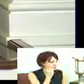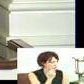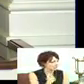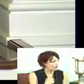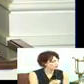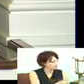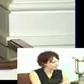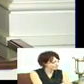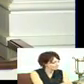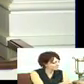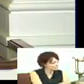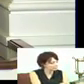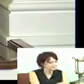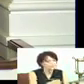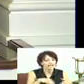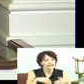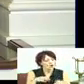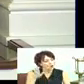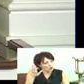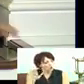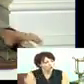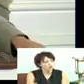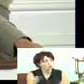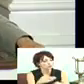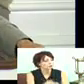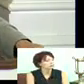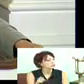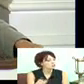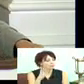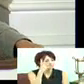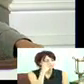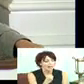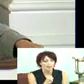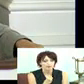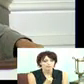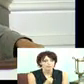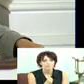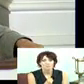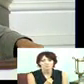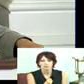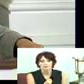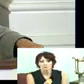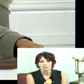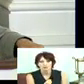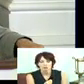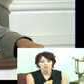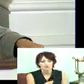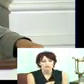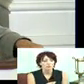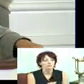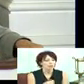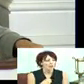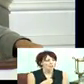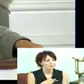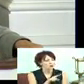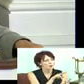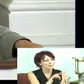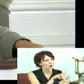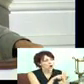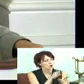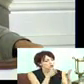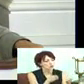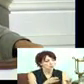to her room. And she went to bed that night, and as was every night, Maggie would sit beside her in the chair.